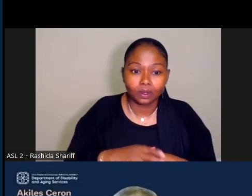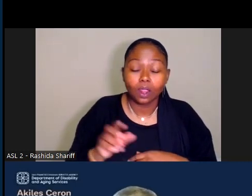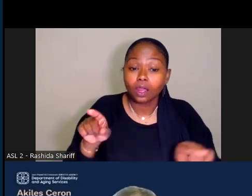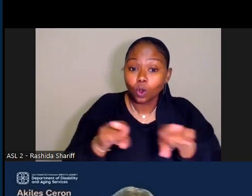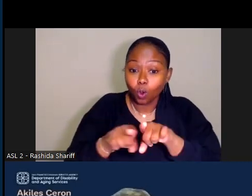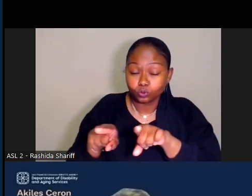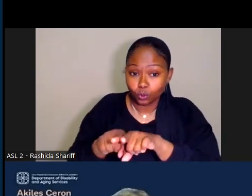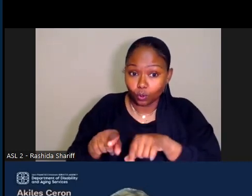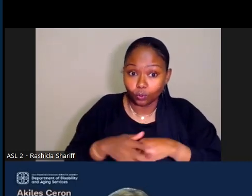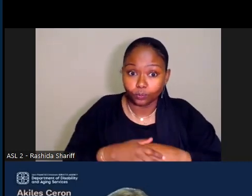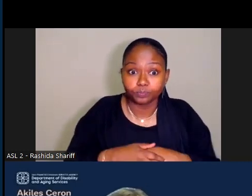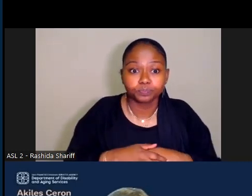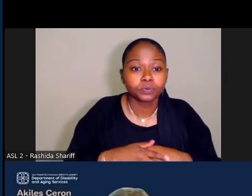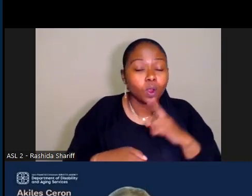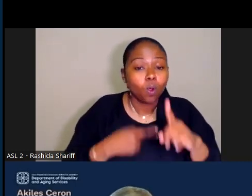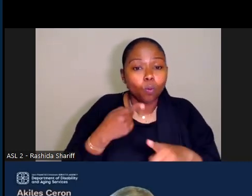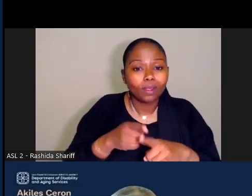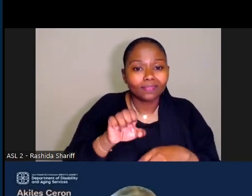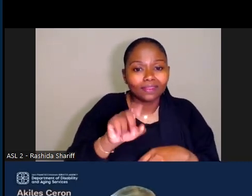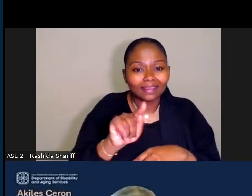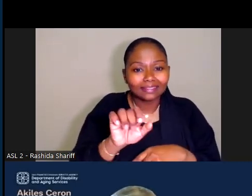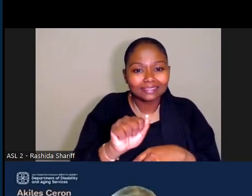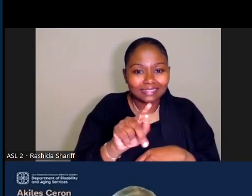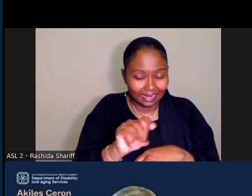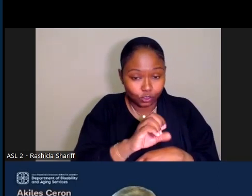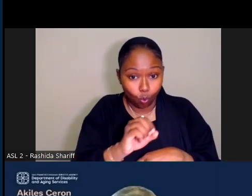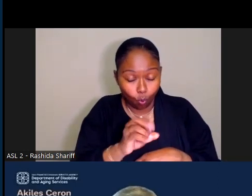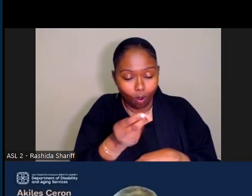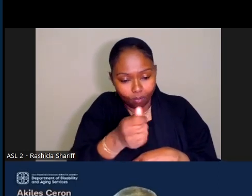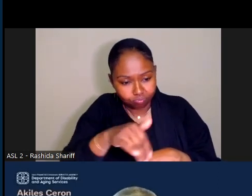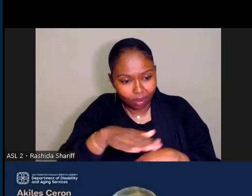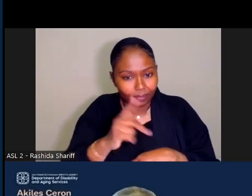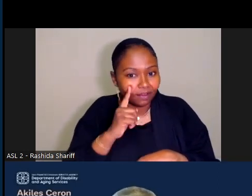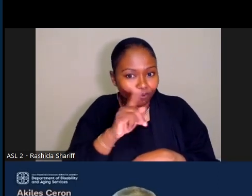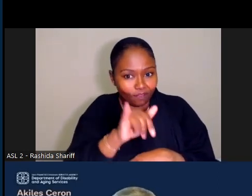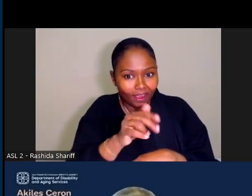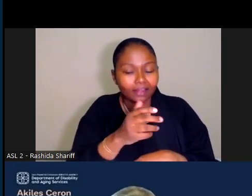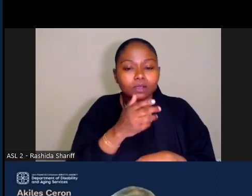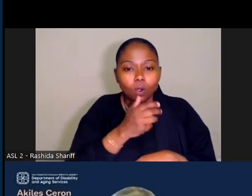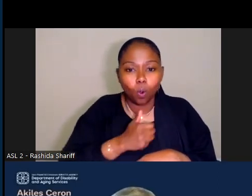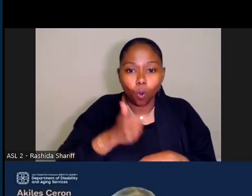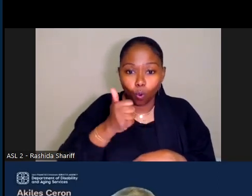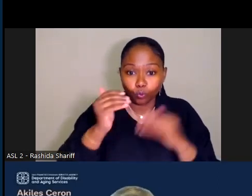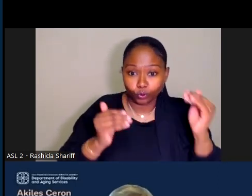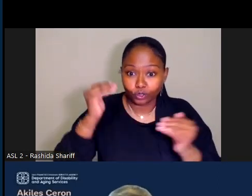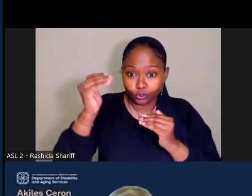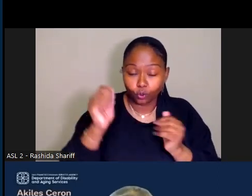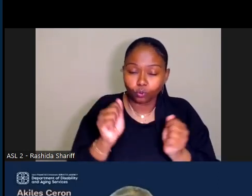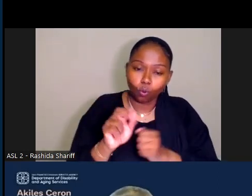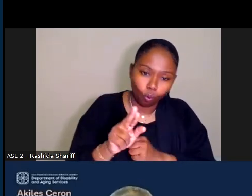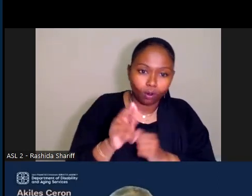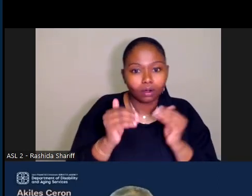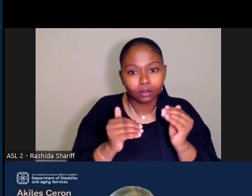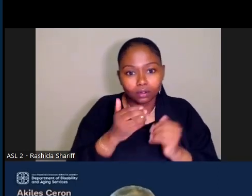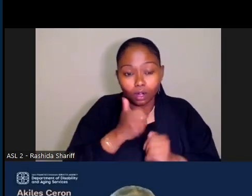the property of the older adult, the adult with a disability, is at risk